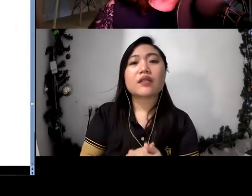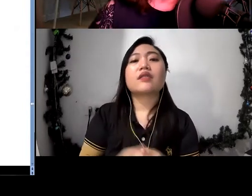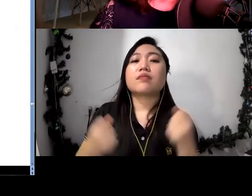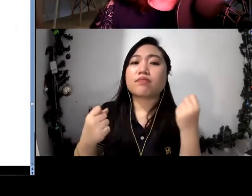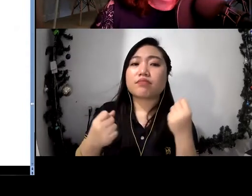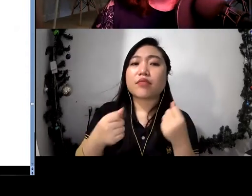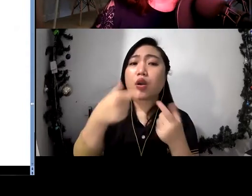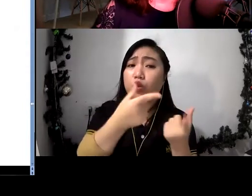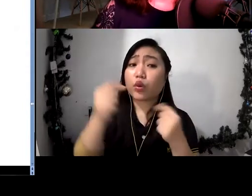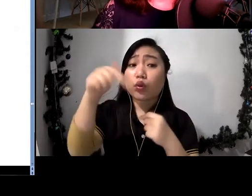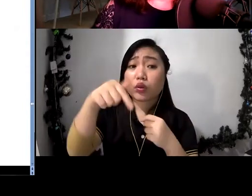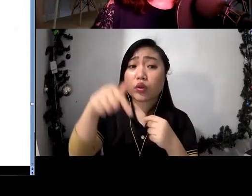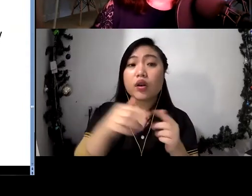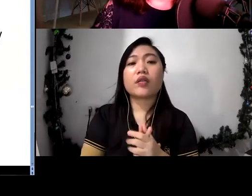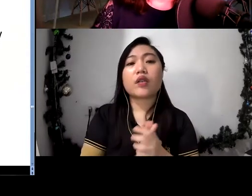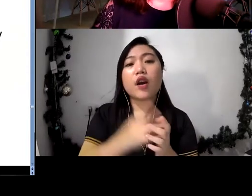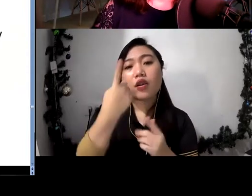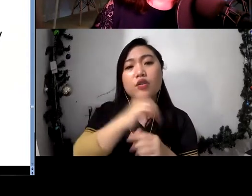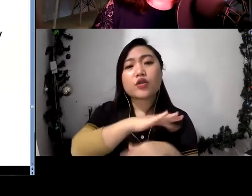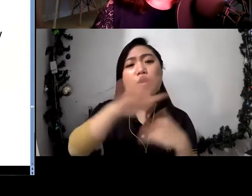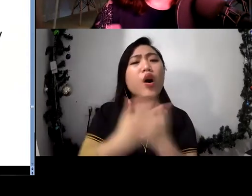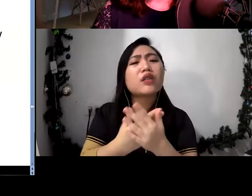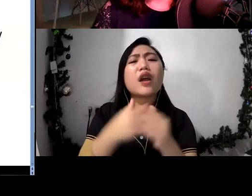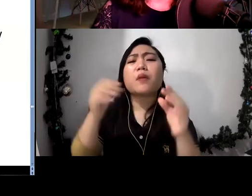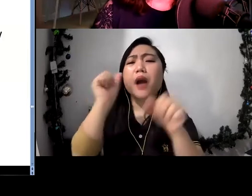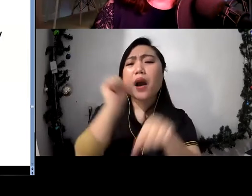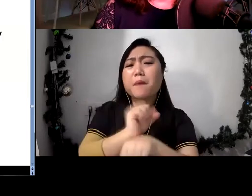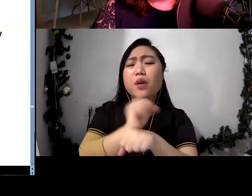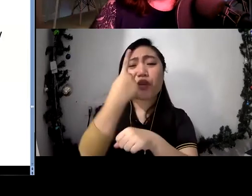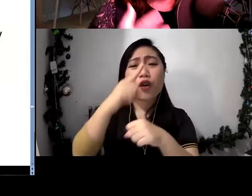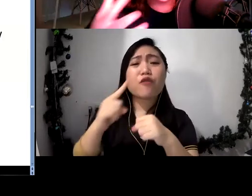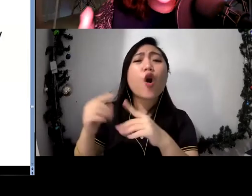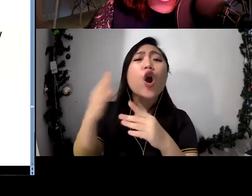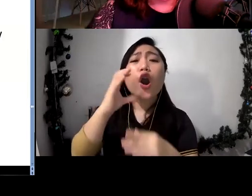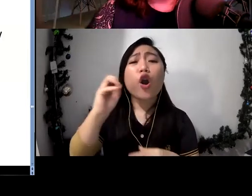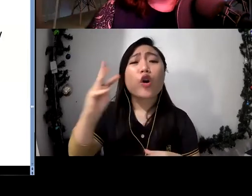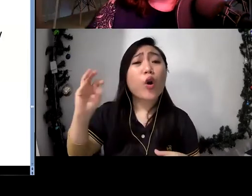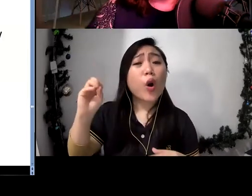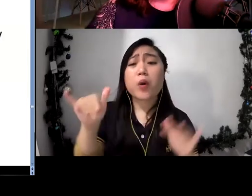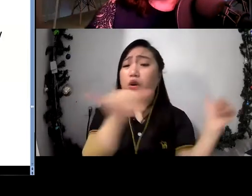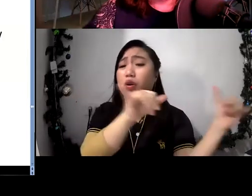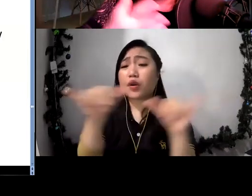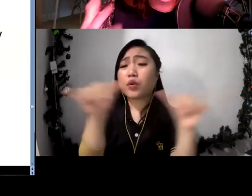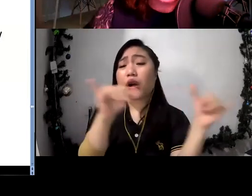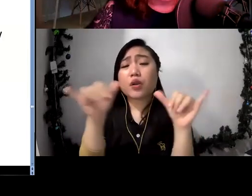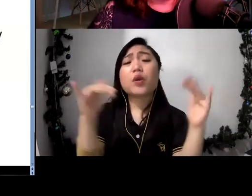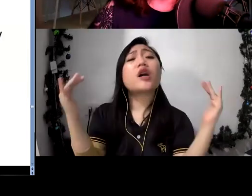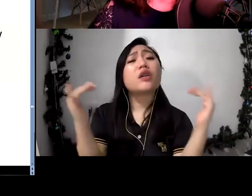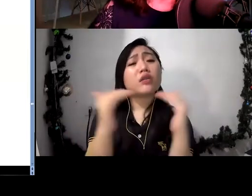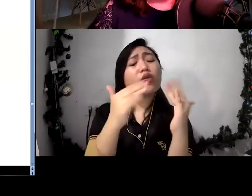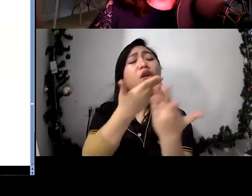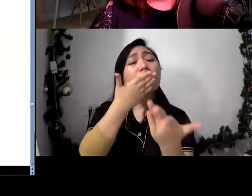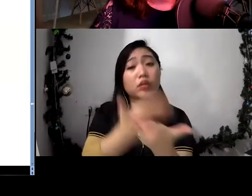so that we can work for the common good, no? Importante dyan, no? We continuously organize people,